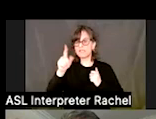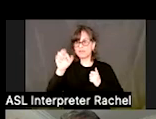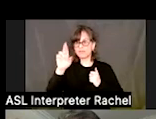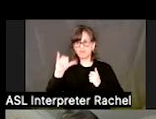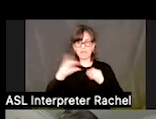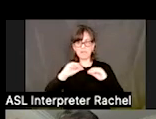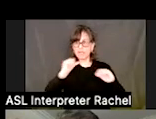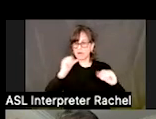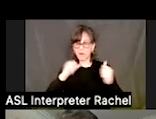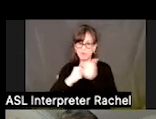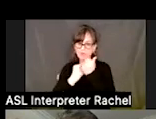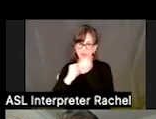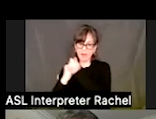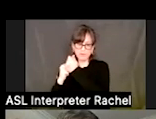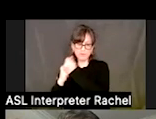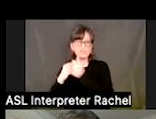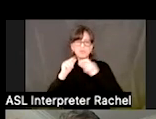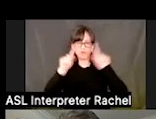afterwards. Next slide.